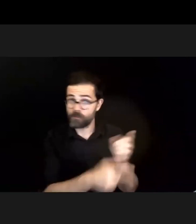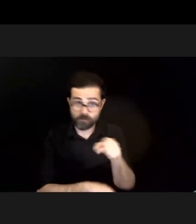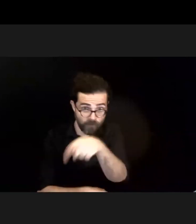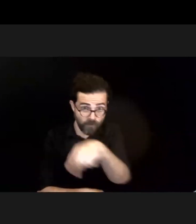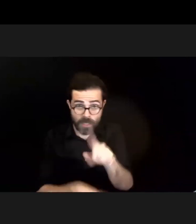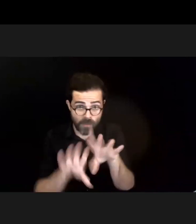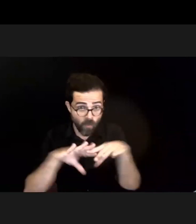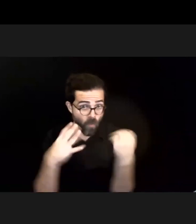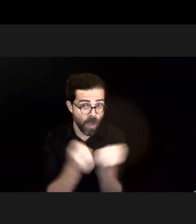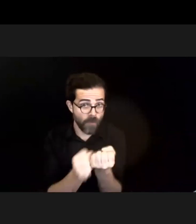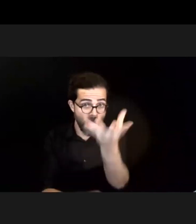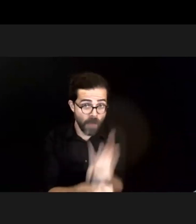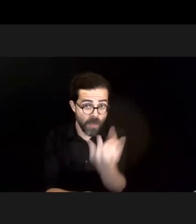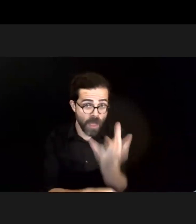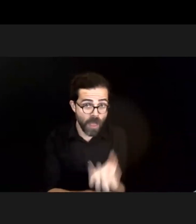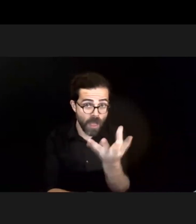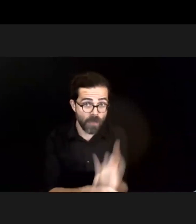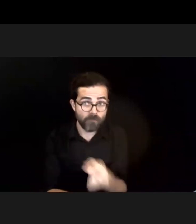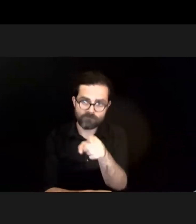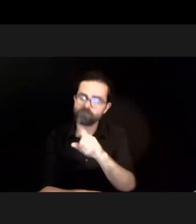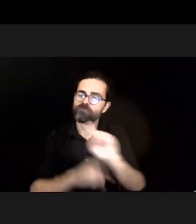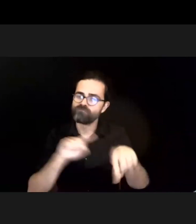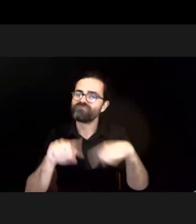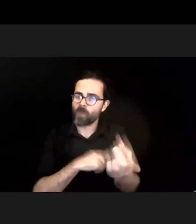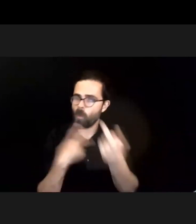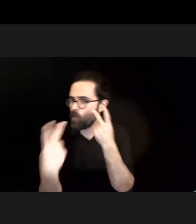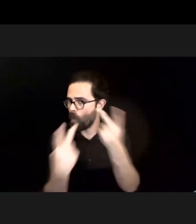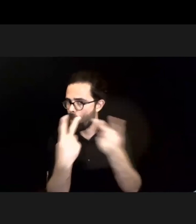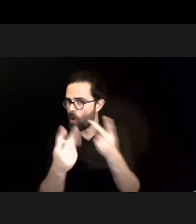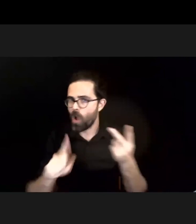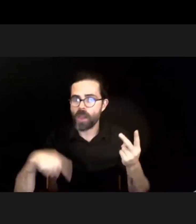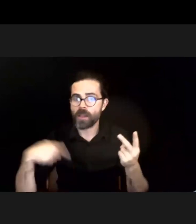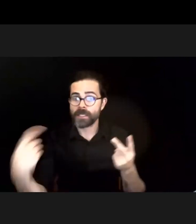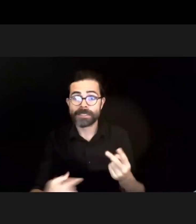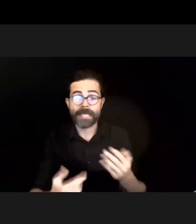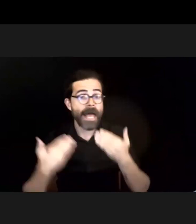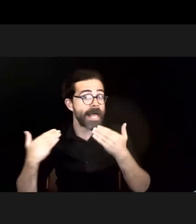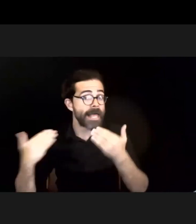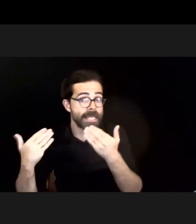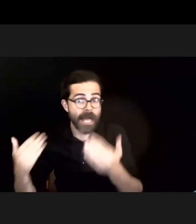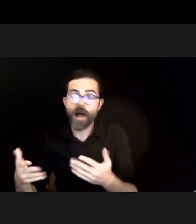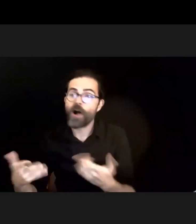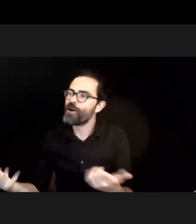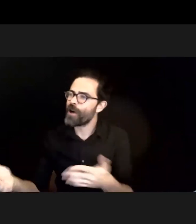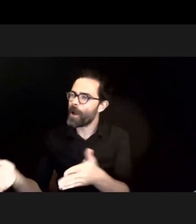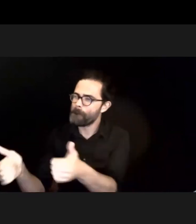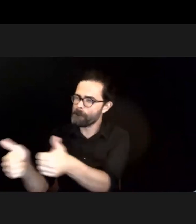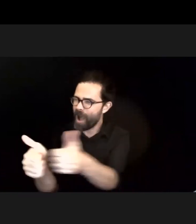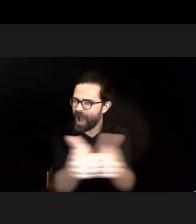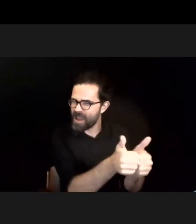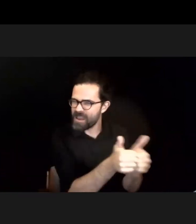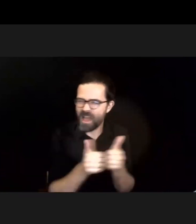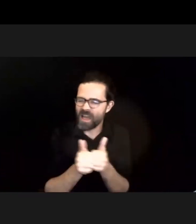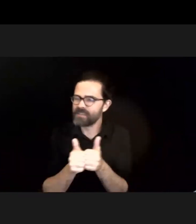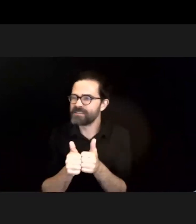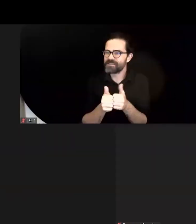joining us. Thank you to our speakers. Thank you to the partners and associates of Accessibility. I hope you have a good day,